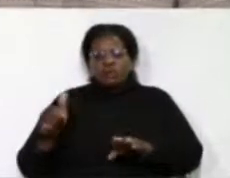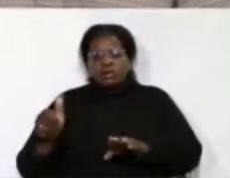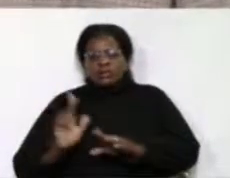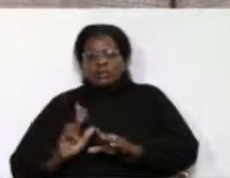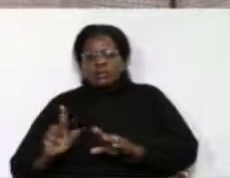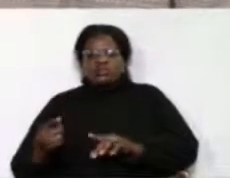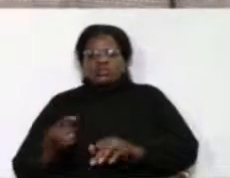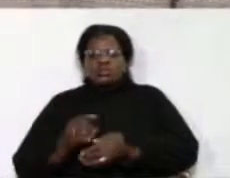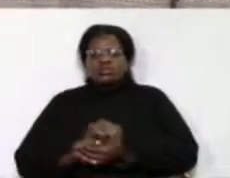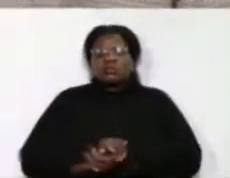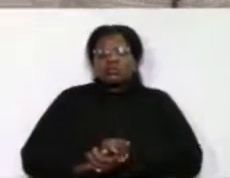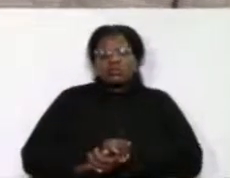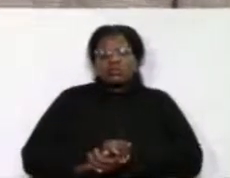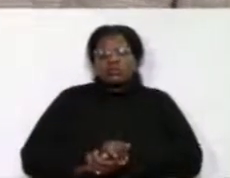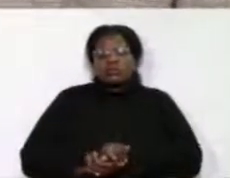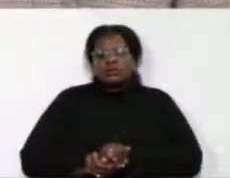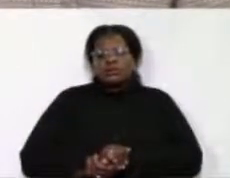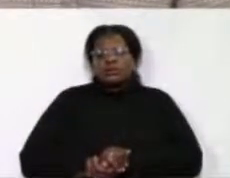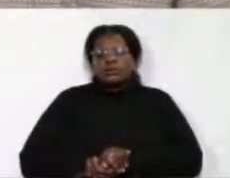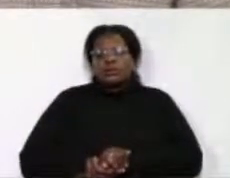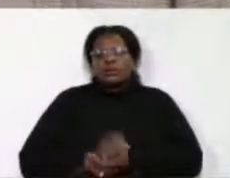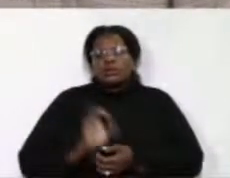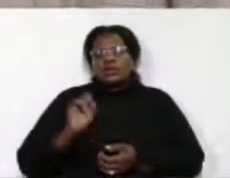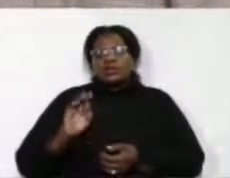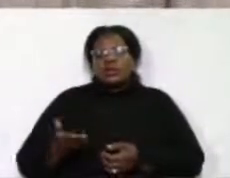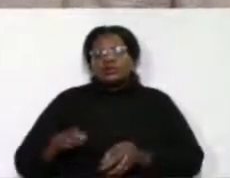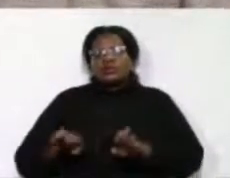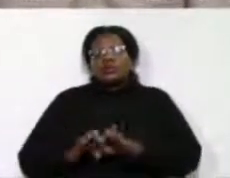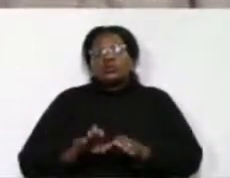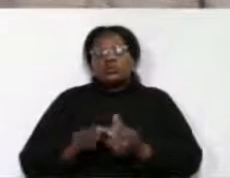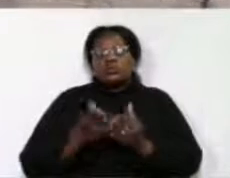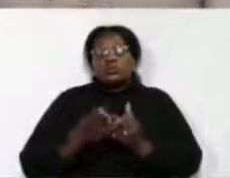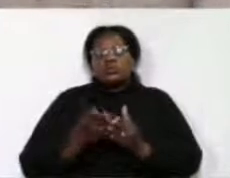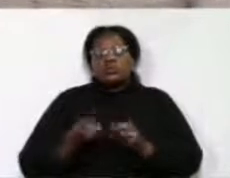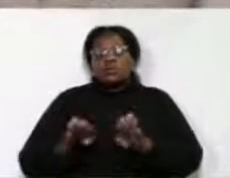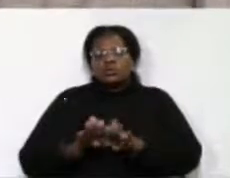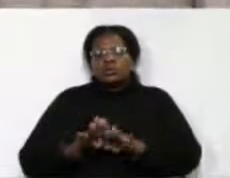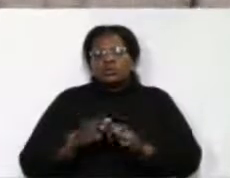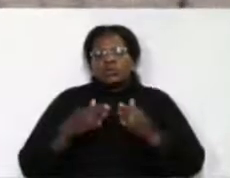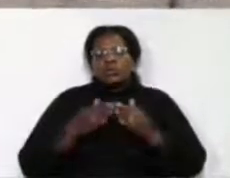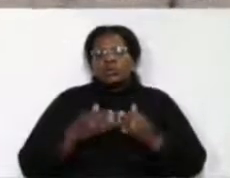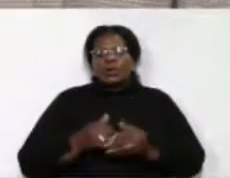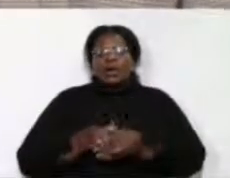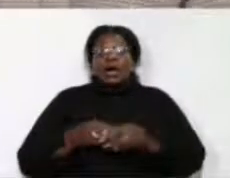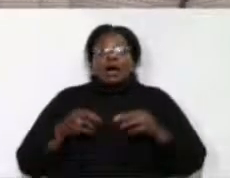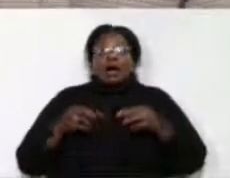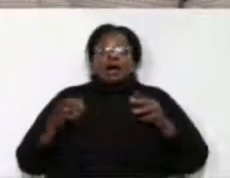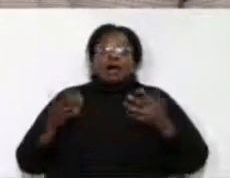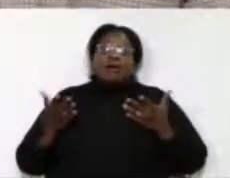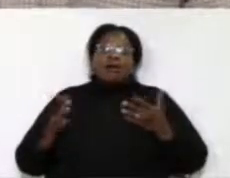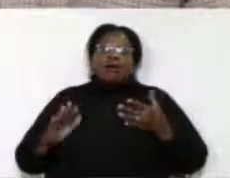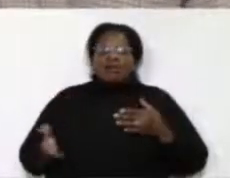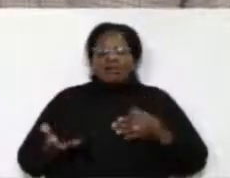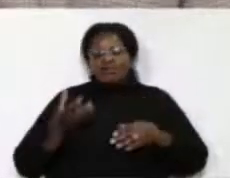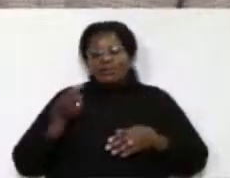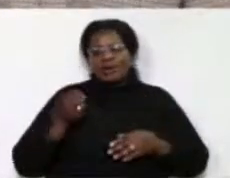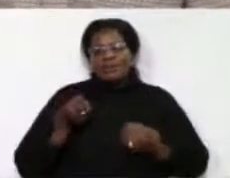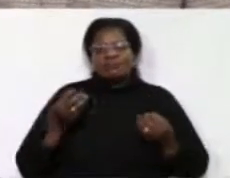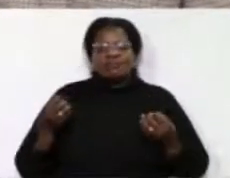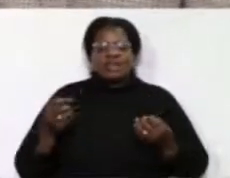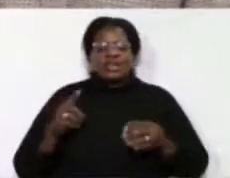cakes when you're the bookkeeper, then make them at home. I wish we can have more time to really unpack